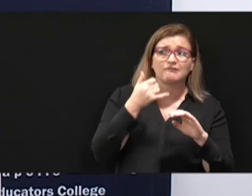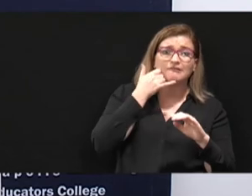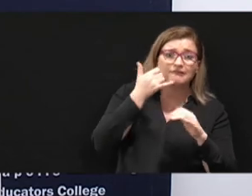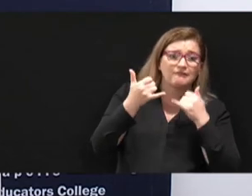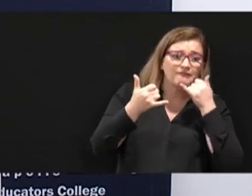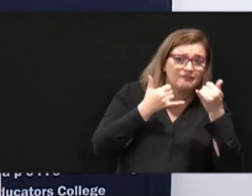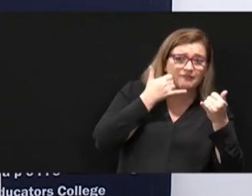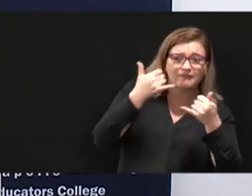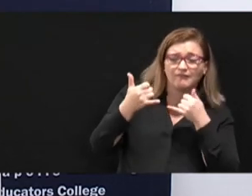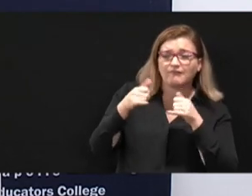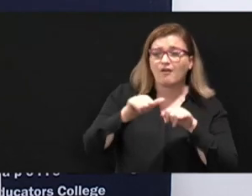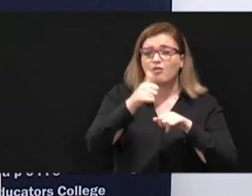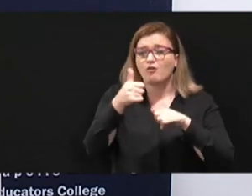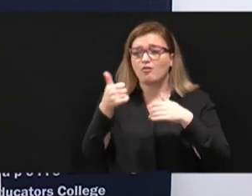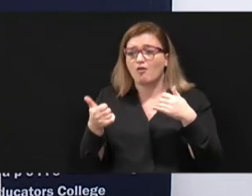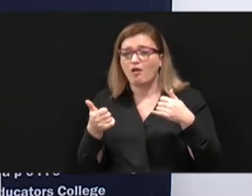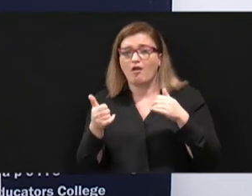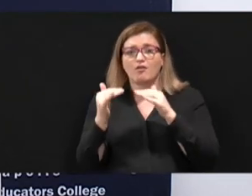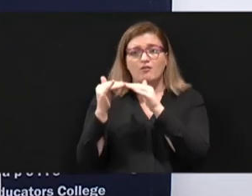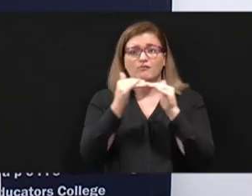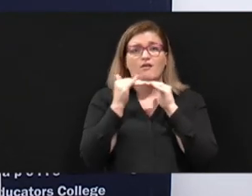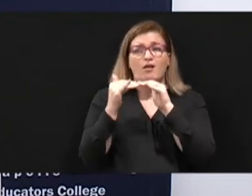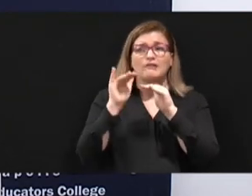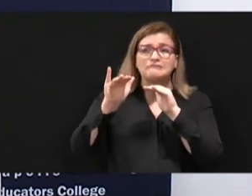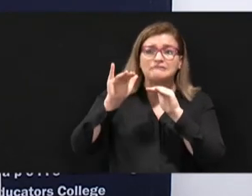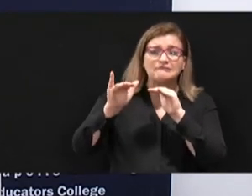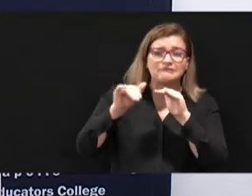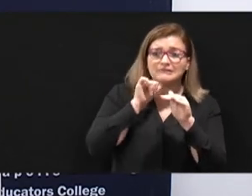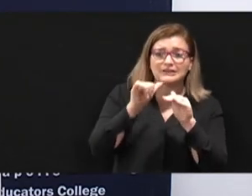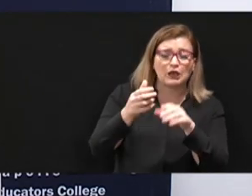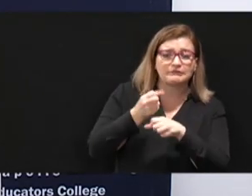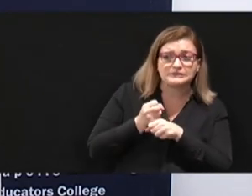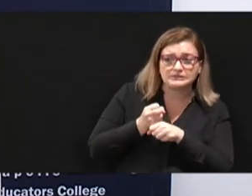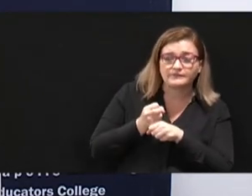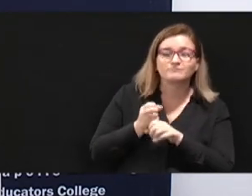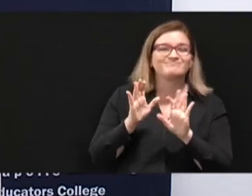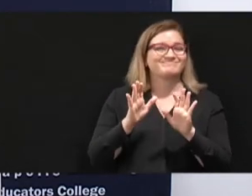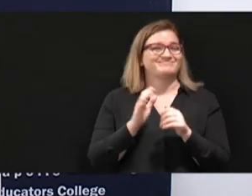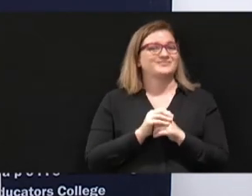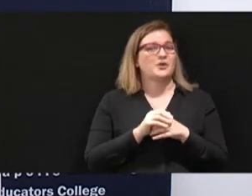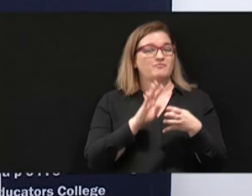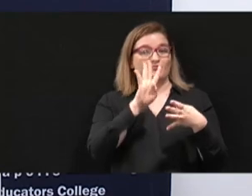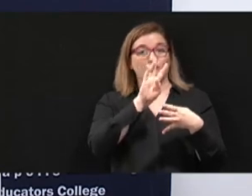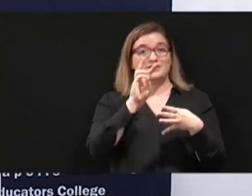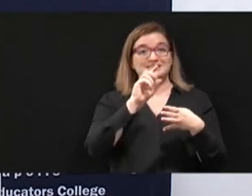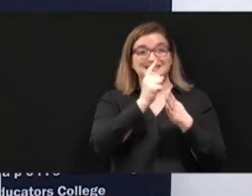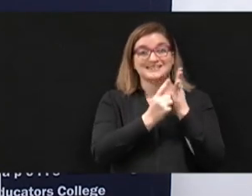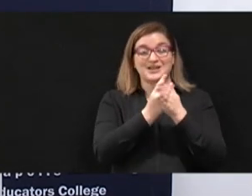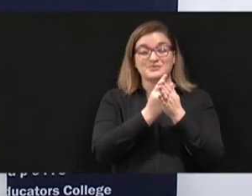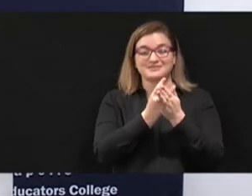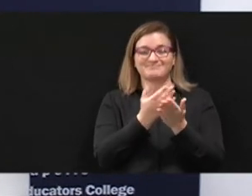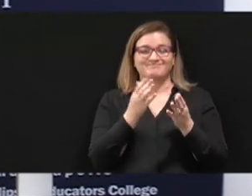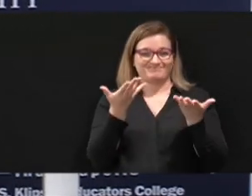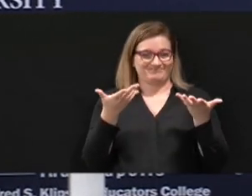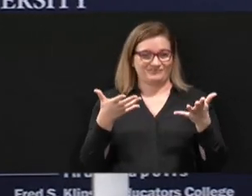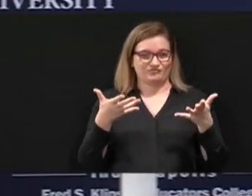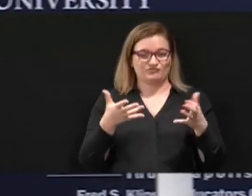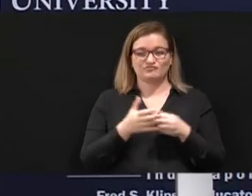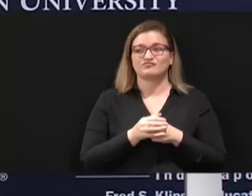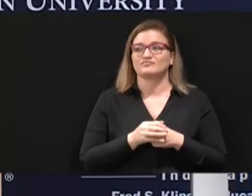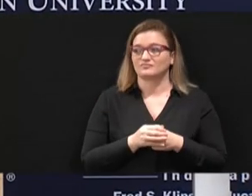your colleagues. Okay, I think I hit everything. Was that all 46 hours? Awesome, thank you guys.